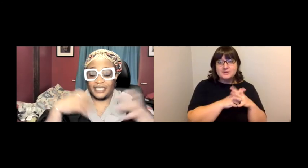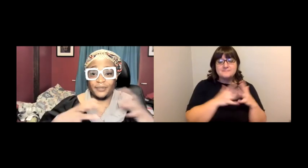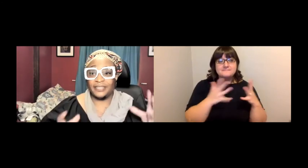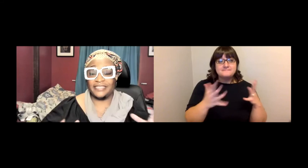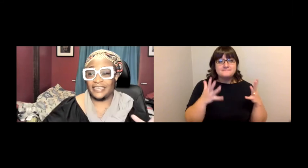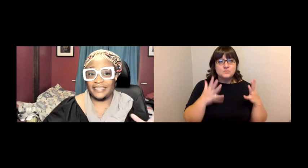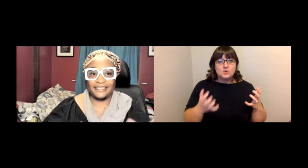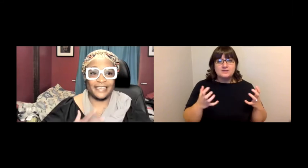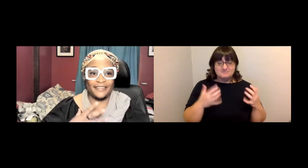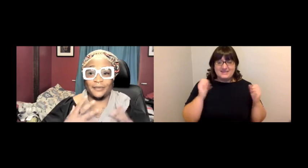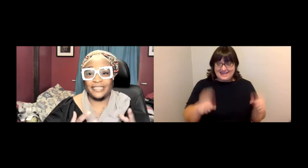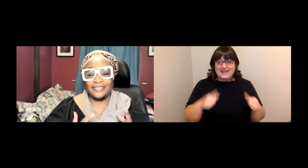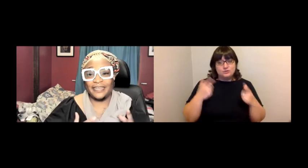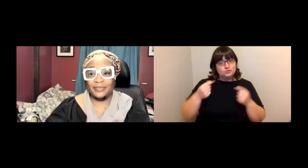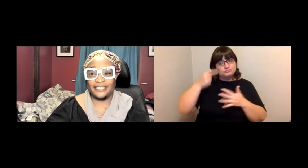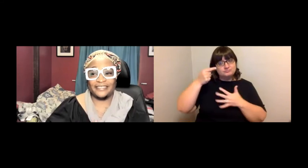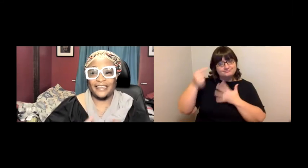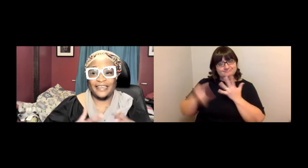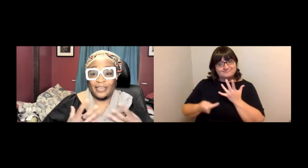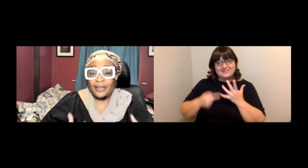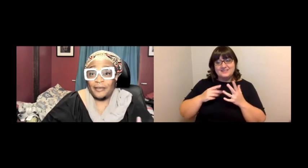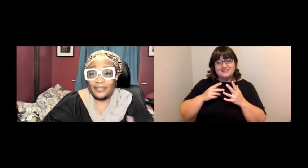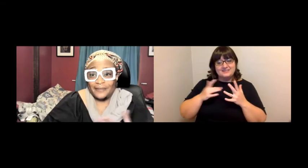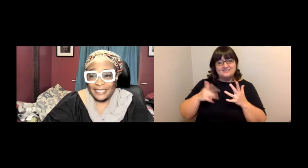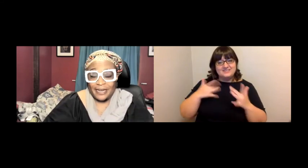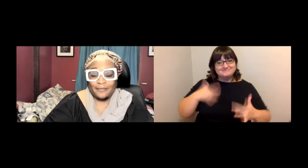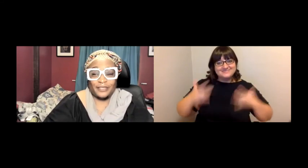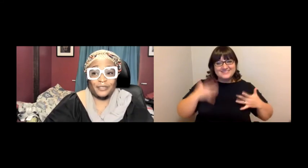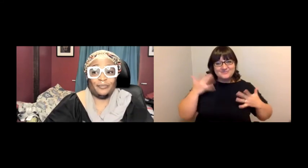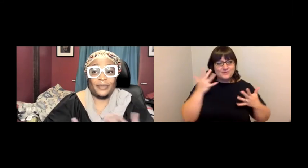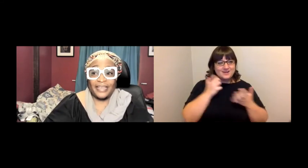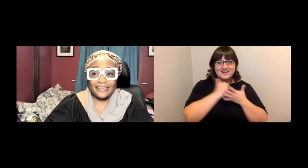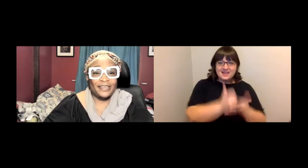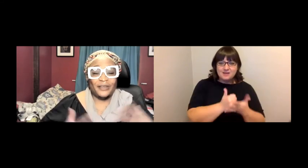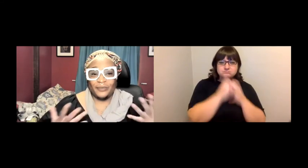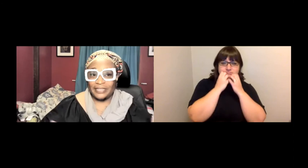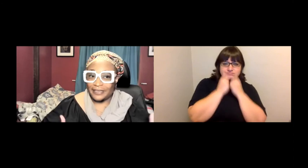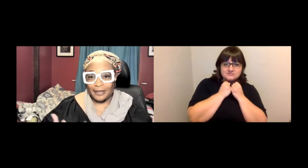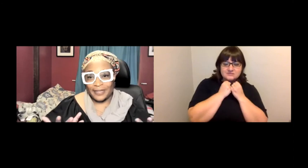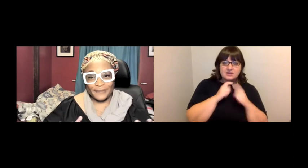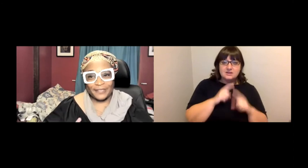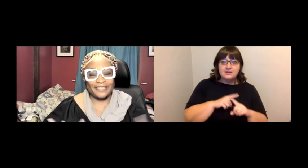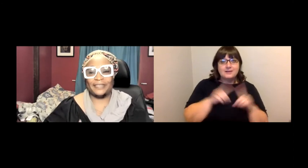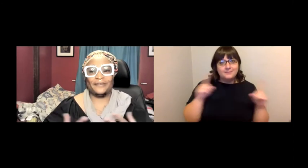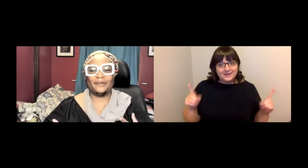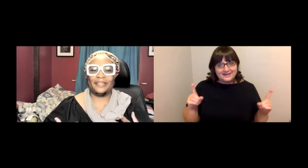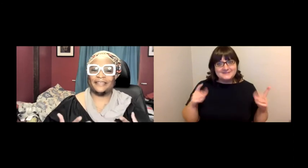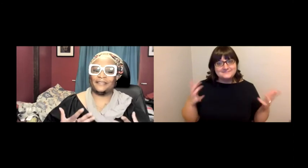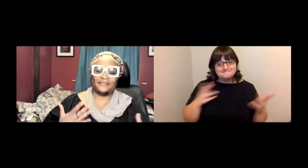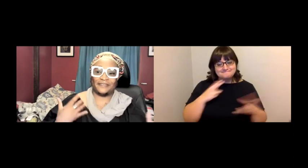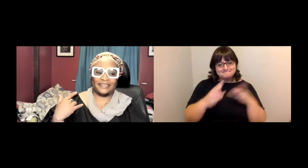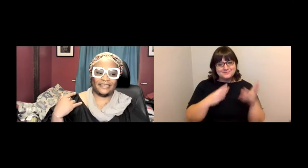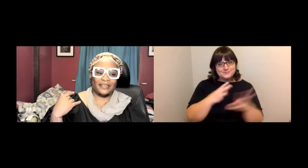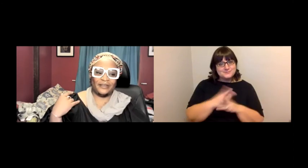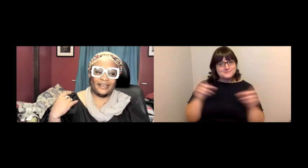they can do all these things and they're really excited because they want to help and because they care about you. But we live in a complex world, and we live in a world that has